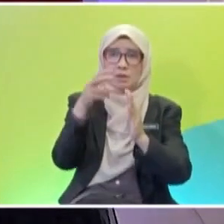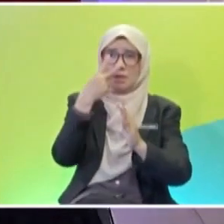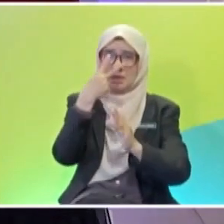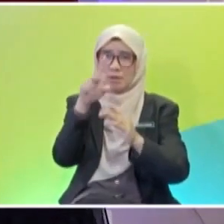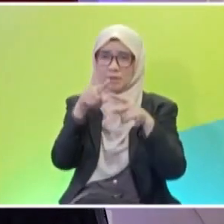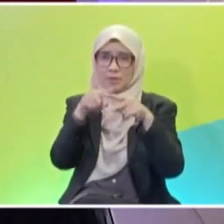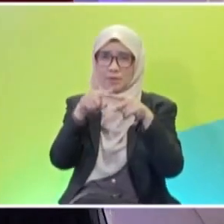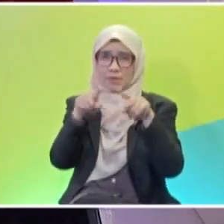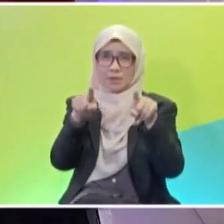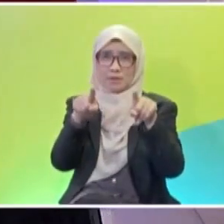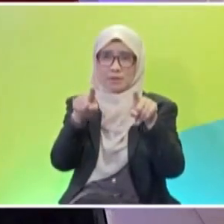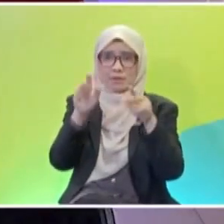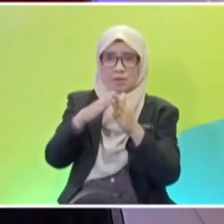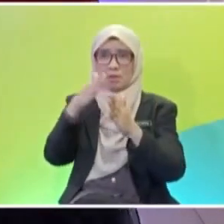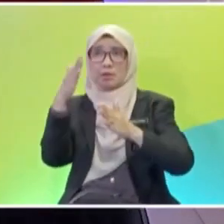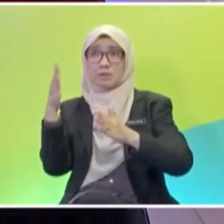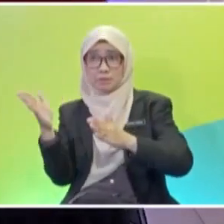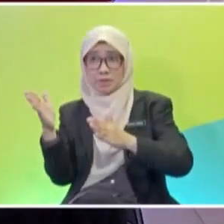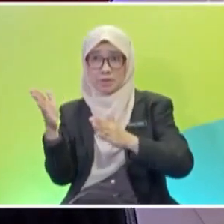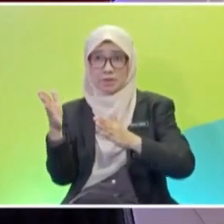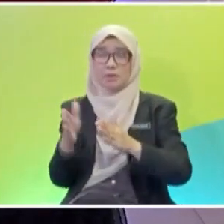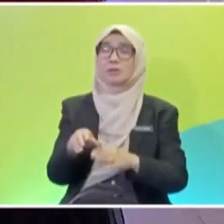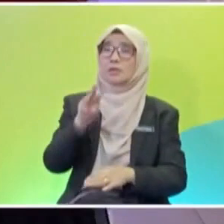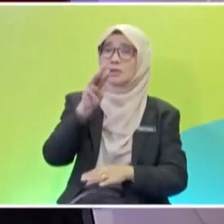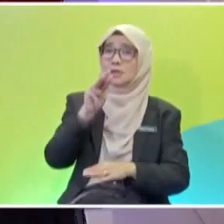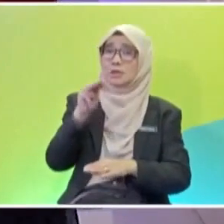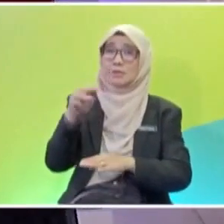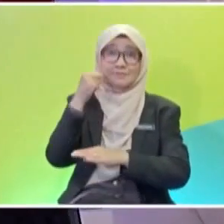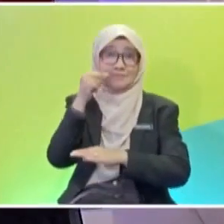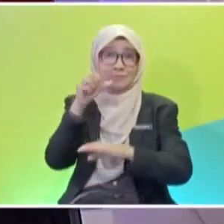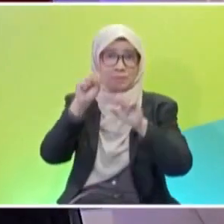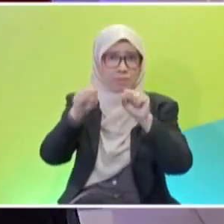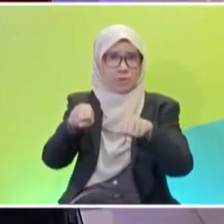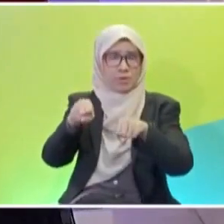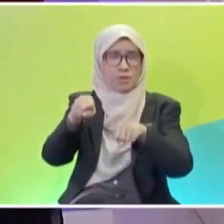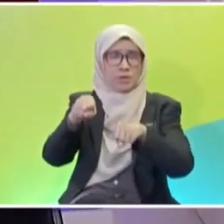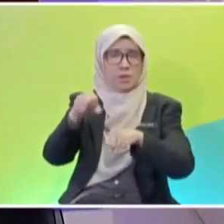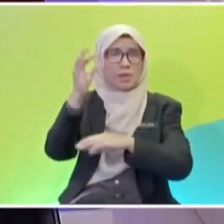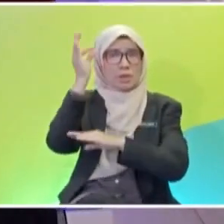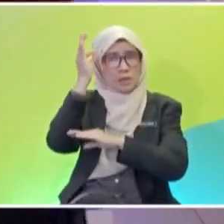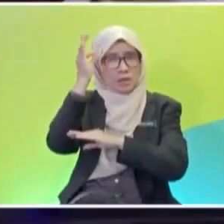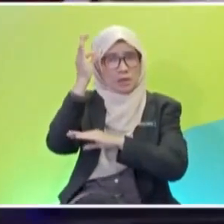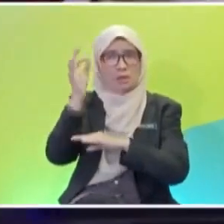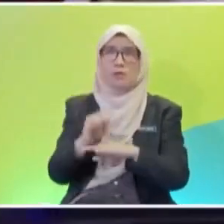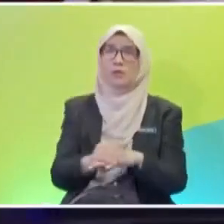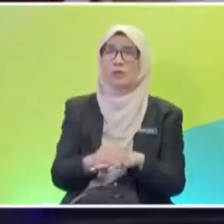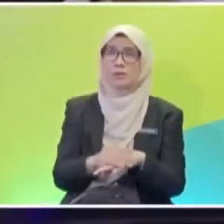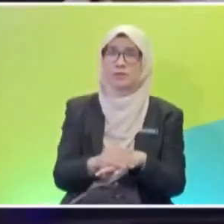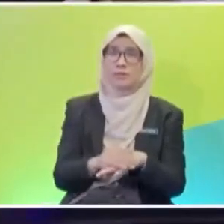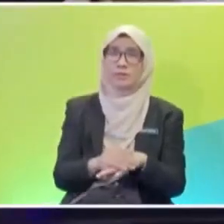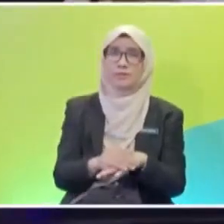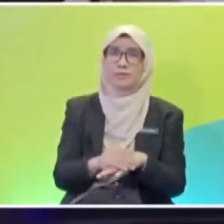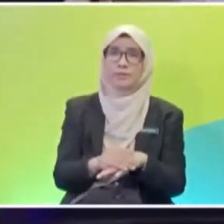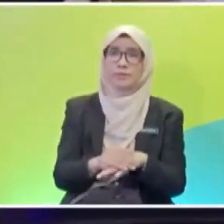the right side. Okay. Mm-hmm. So think about it, girls. All right. All right. While they are thinking, it is important to note that this